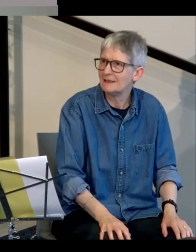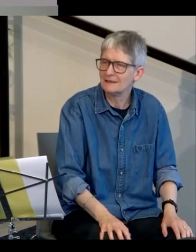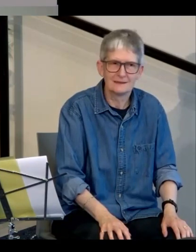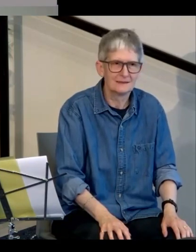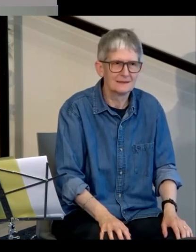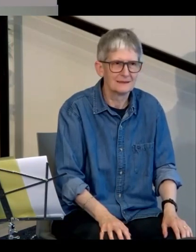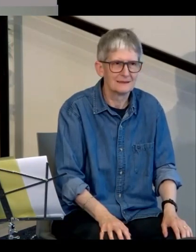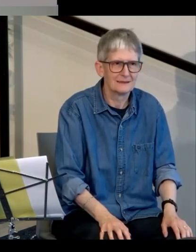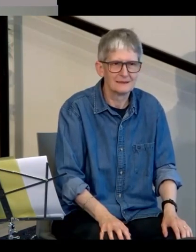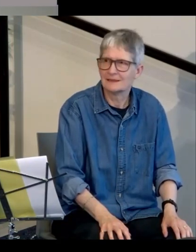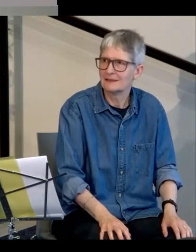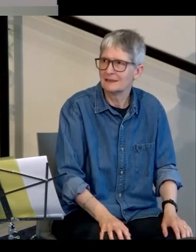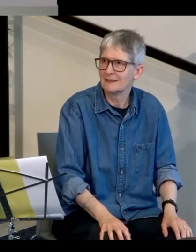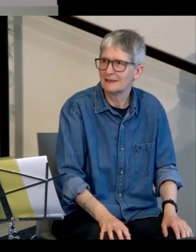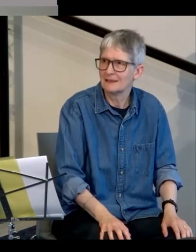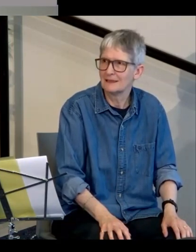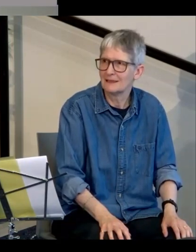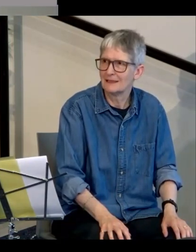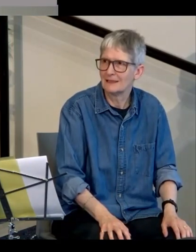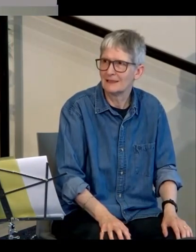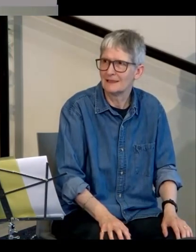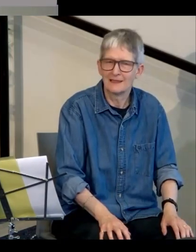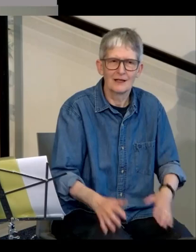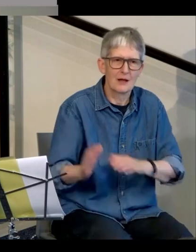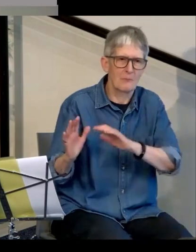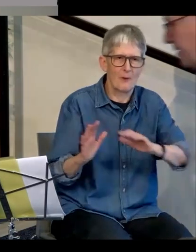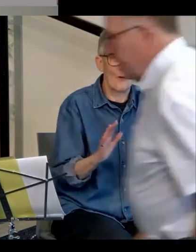David, I just have to look at... Could you help me move the communion table a bit forward?